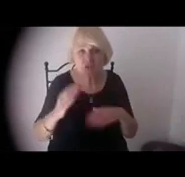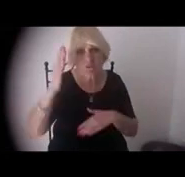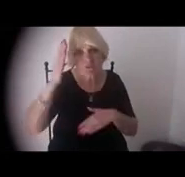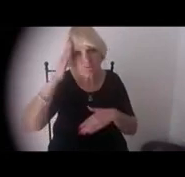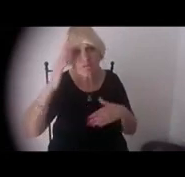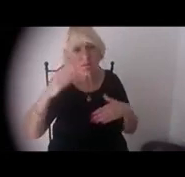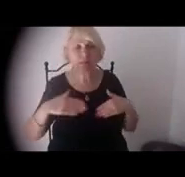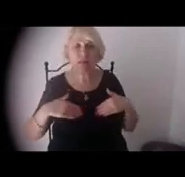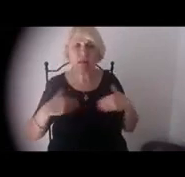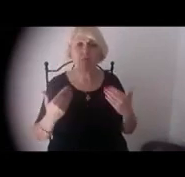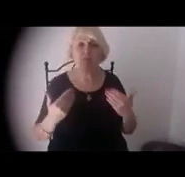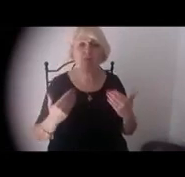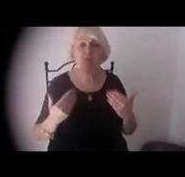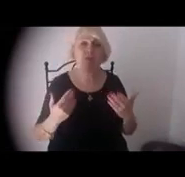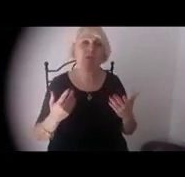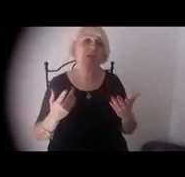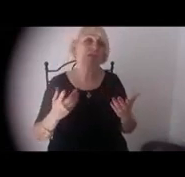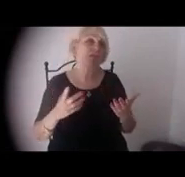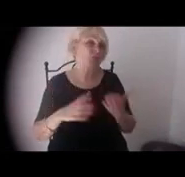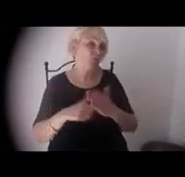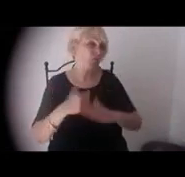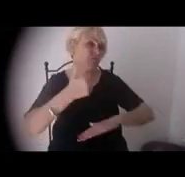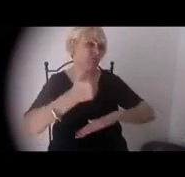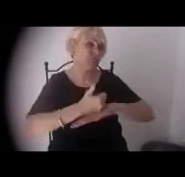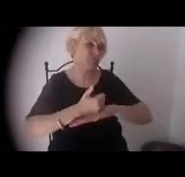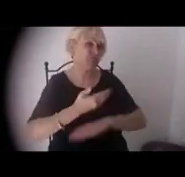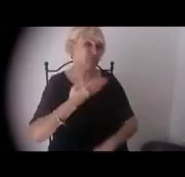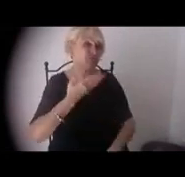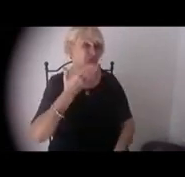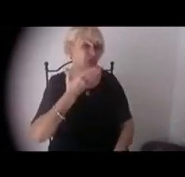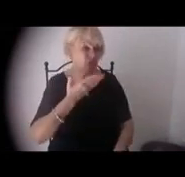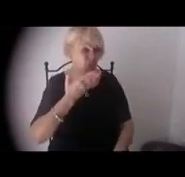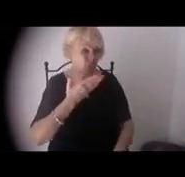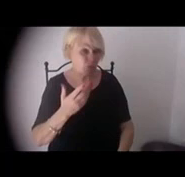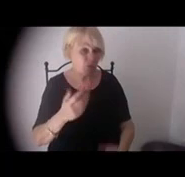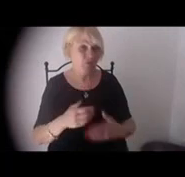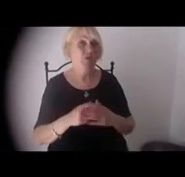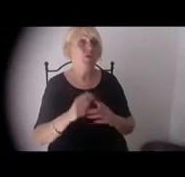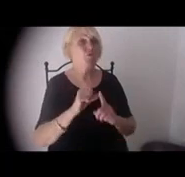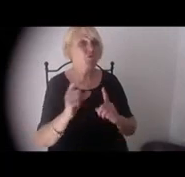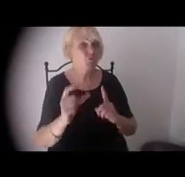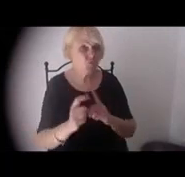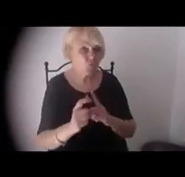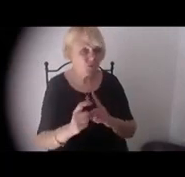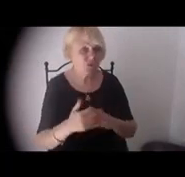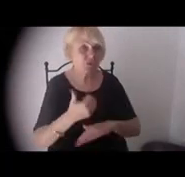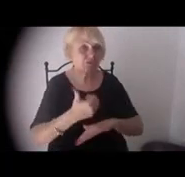for example, in a school setting, for example, in their communities.